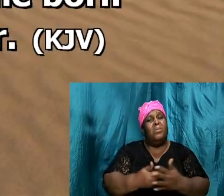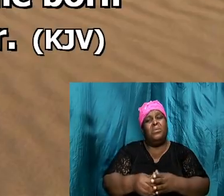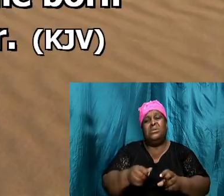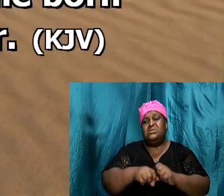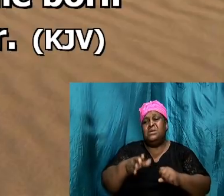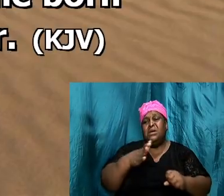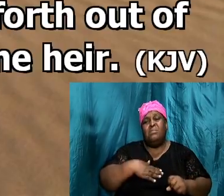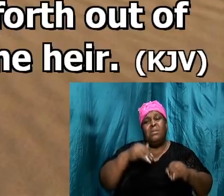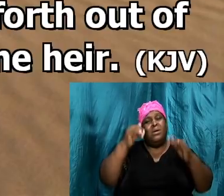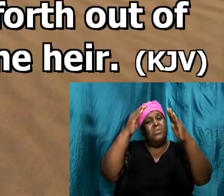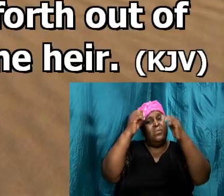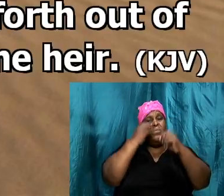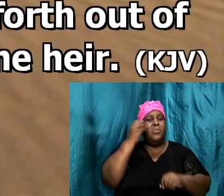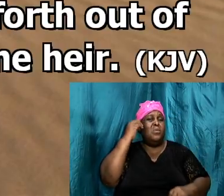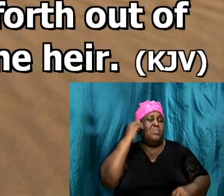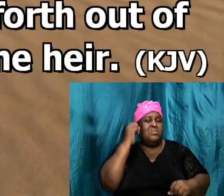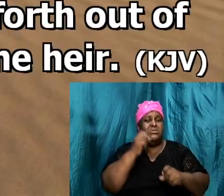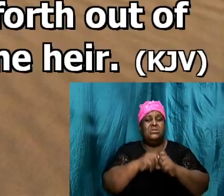here.